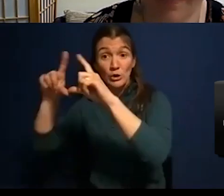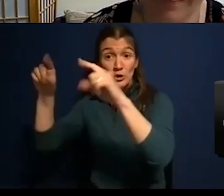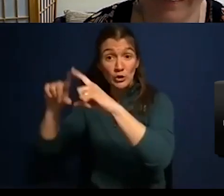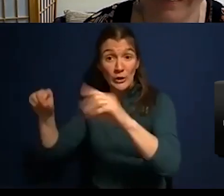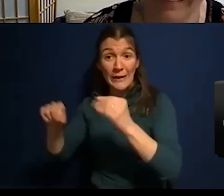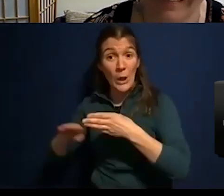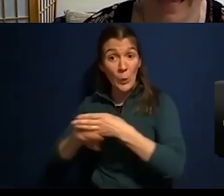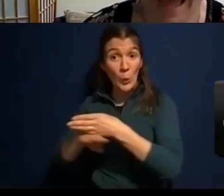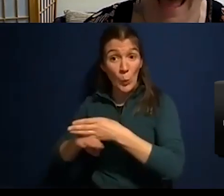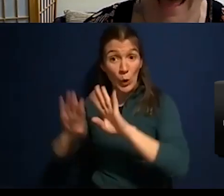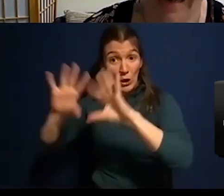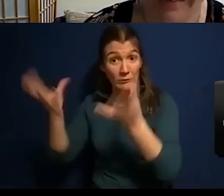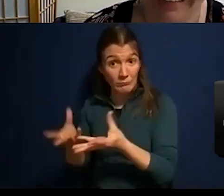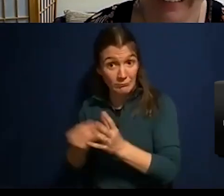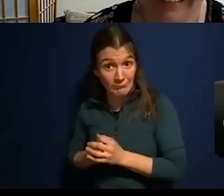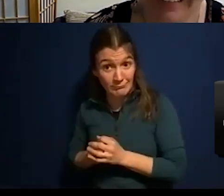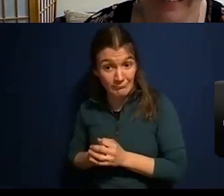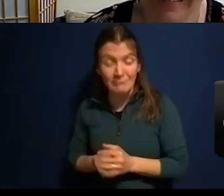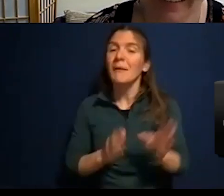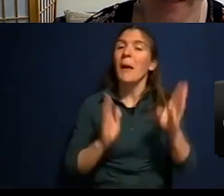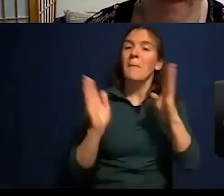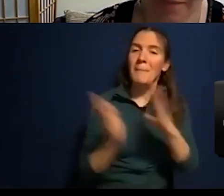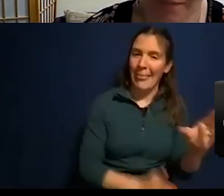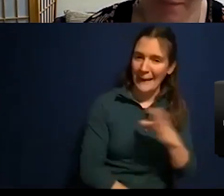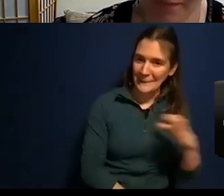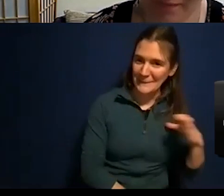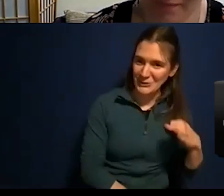Wood, Planning Commission,